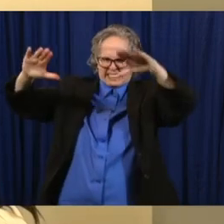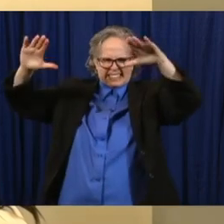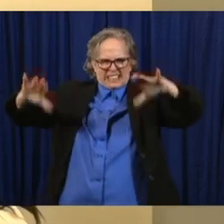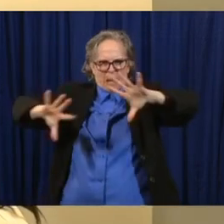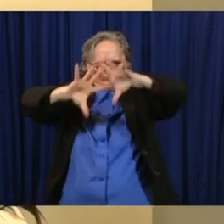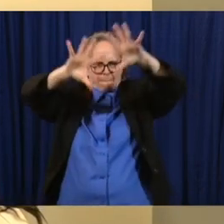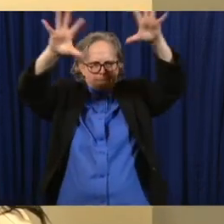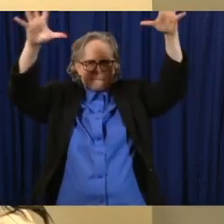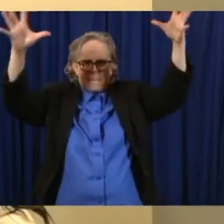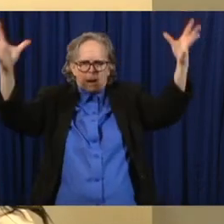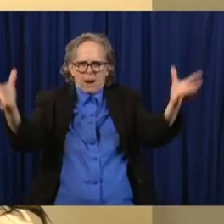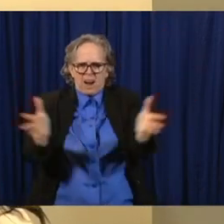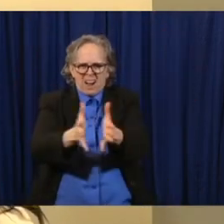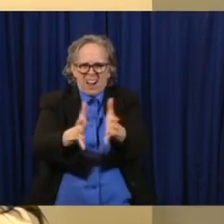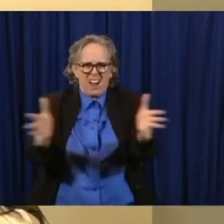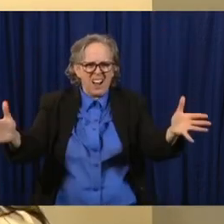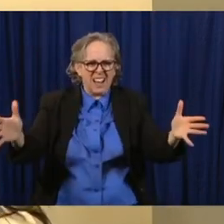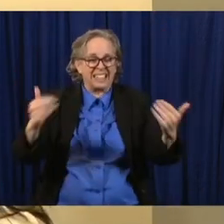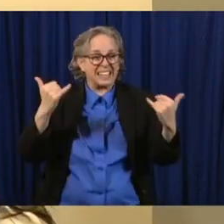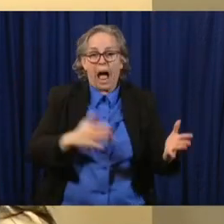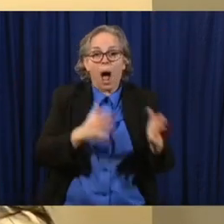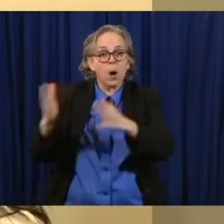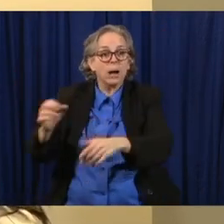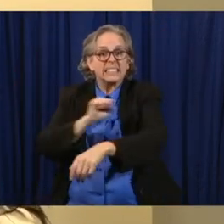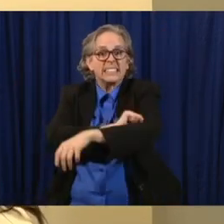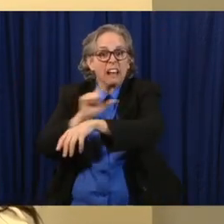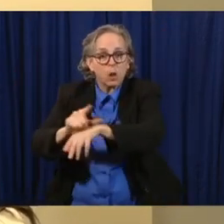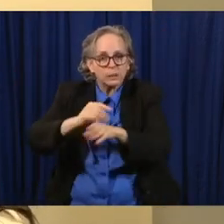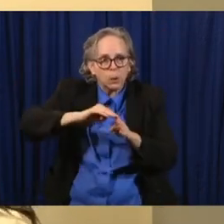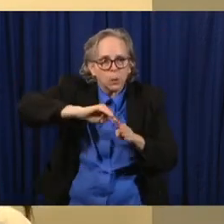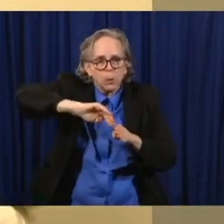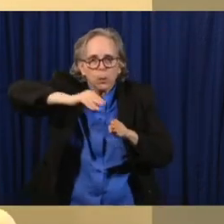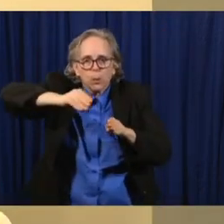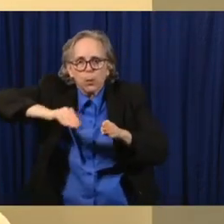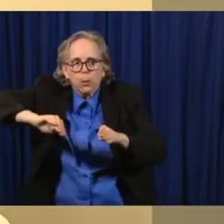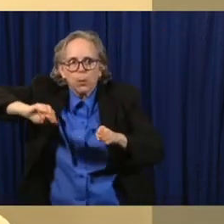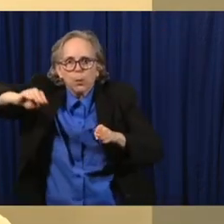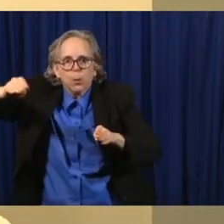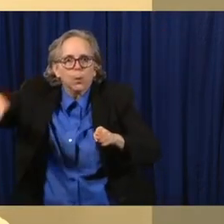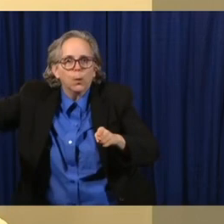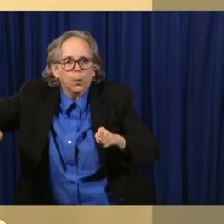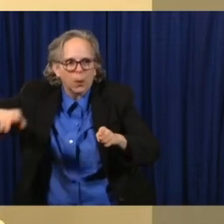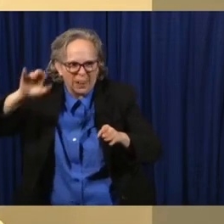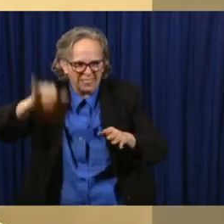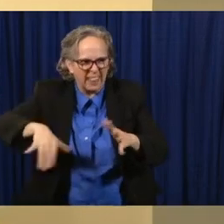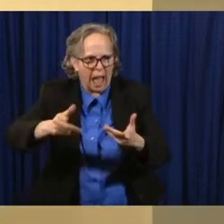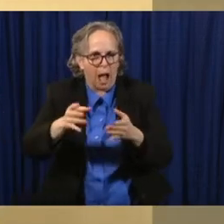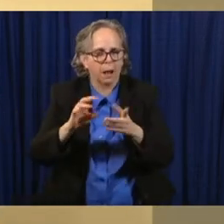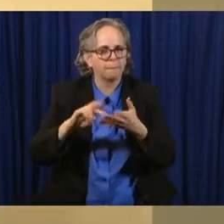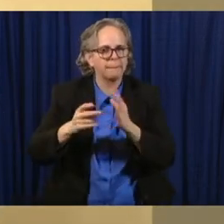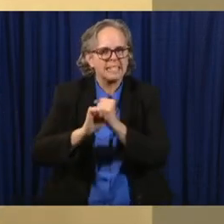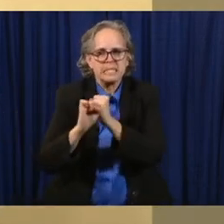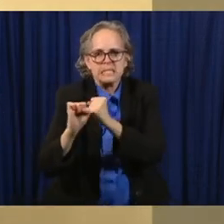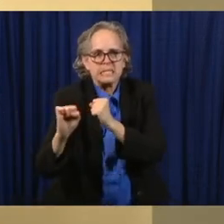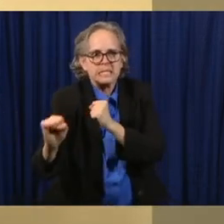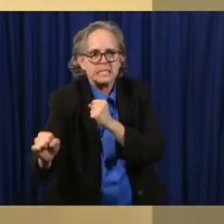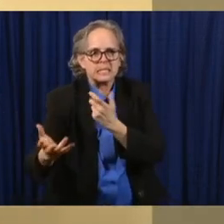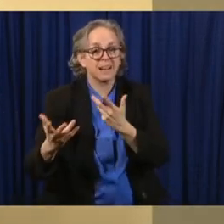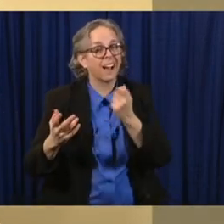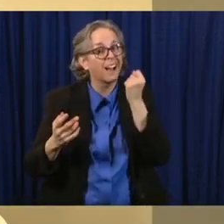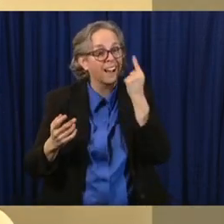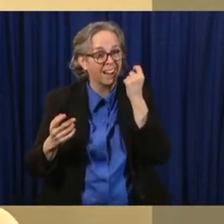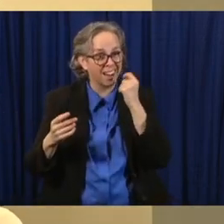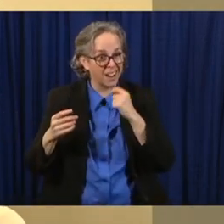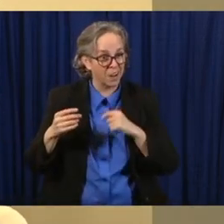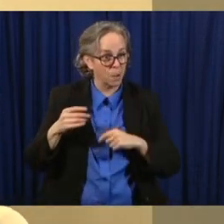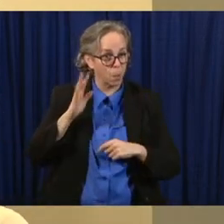in St. Louis, this is over a long period of time, and St. Louis actually had, and as what we'll see in our whole